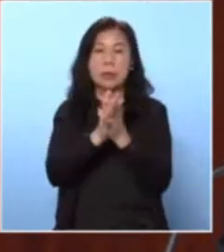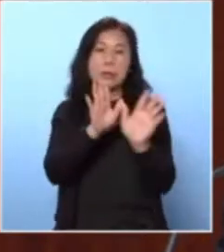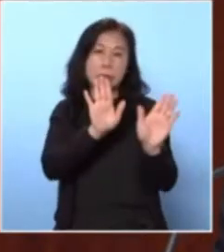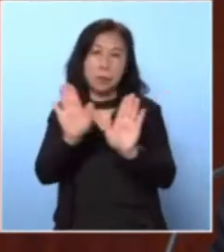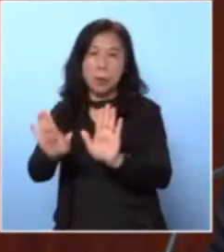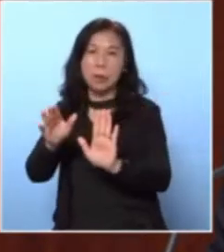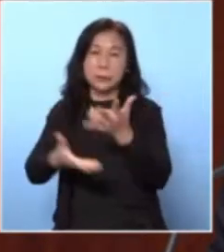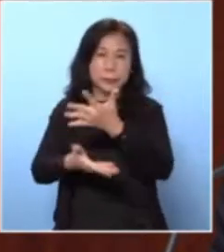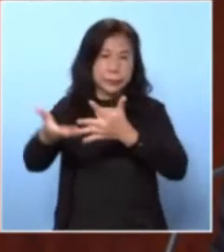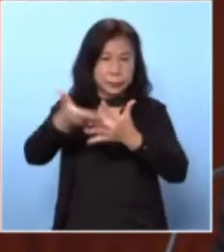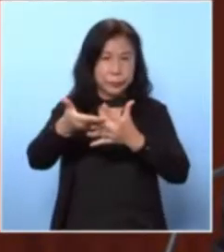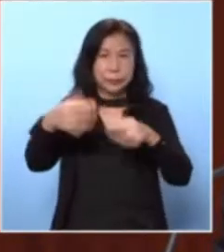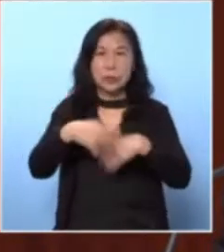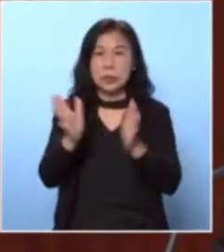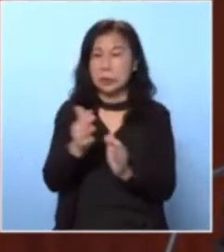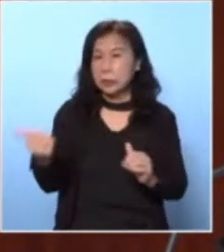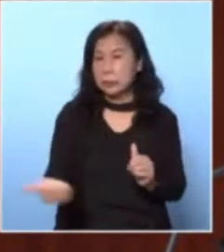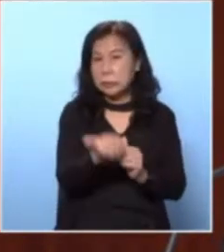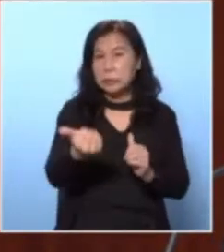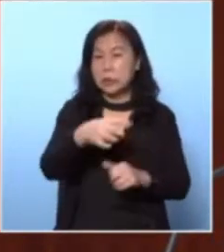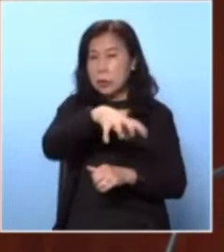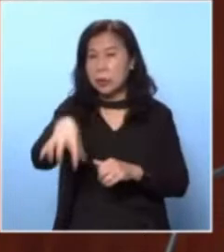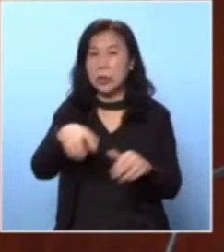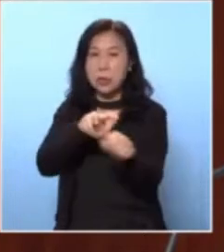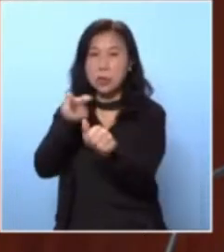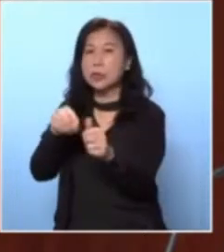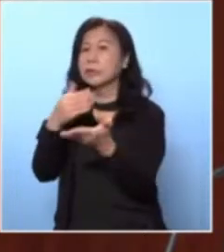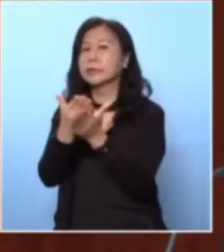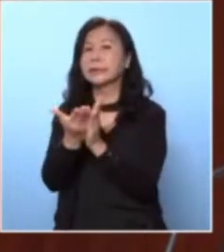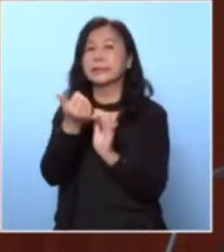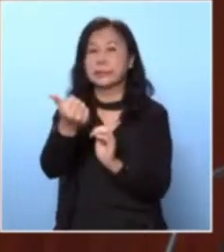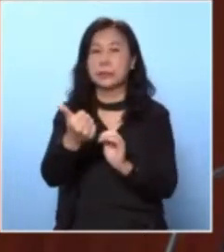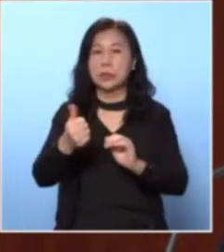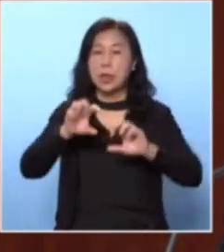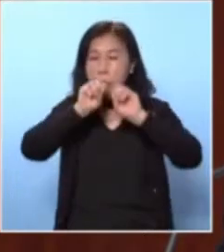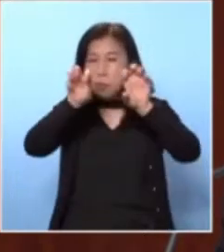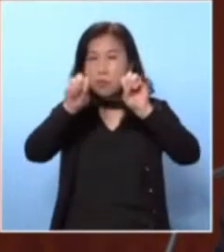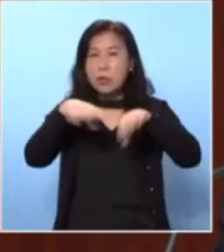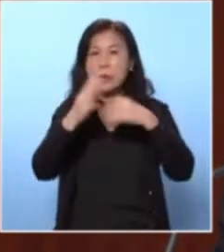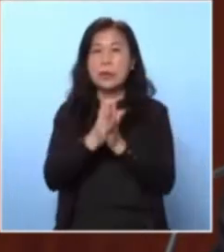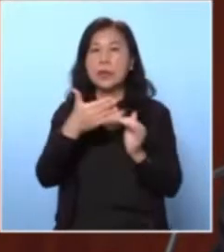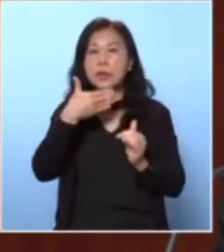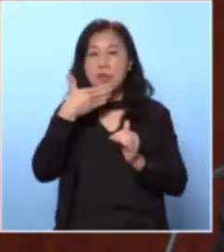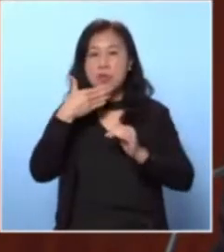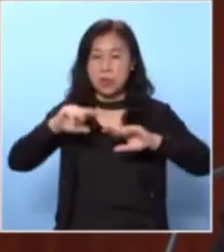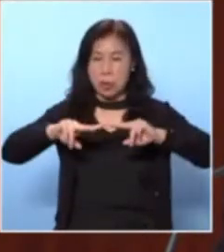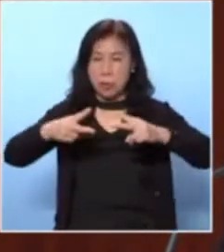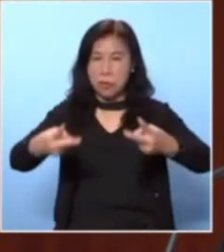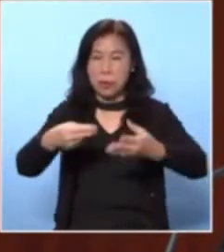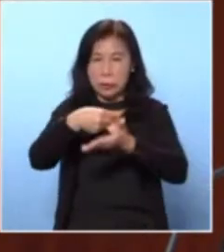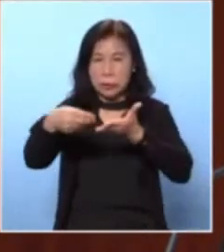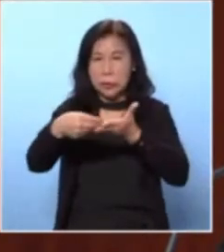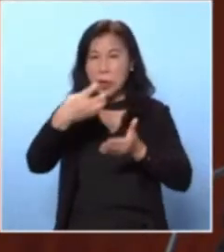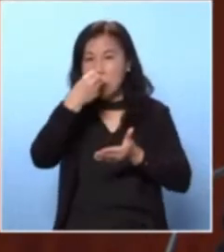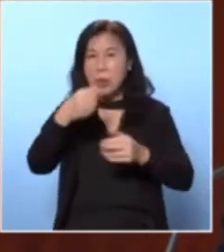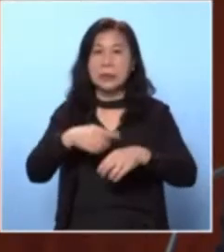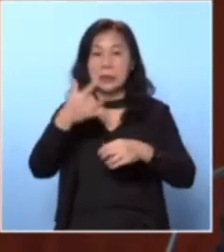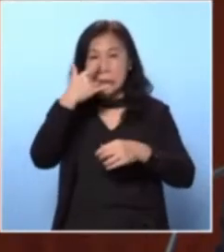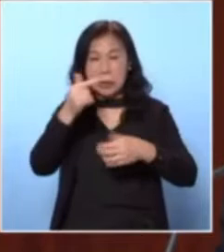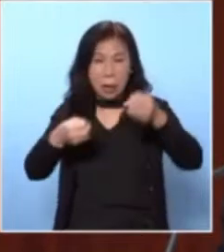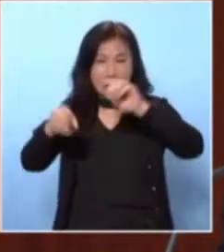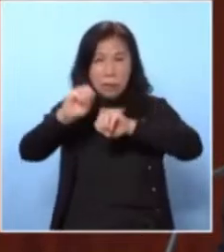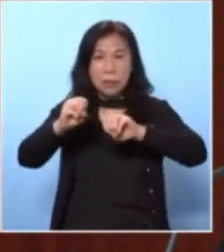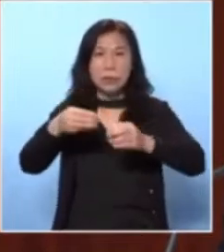services. We have devised an improved district governance system and promulgated the Youth Development Blueprint, the Hong Kong Innovation